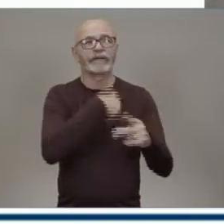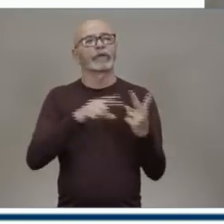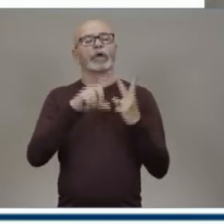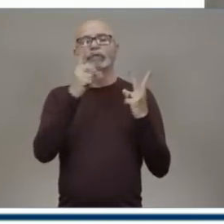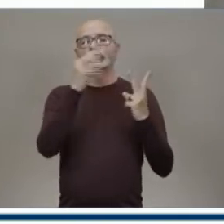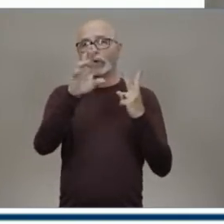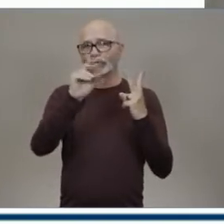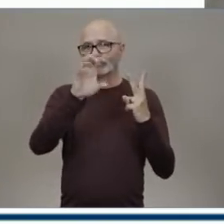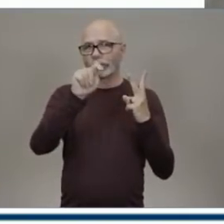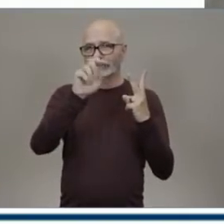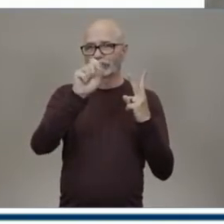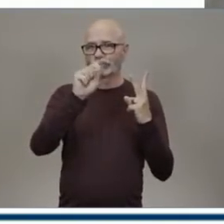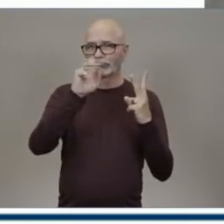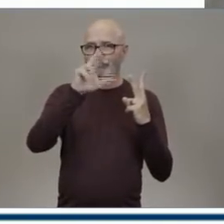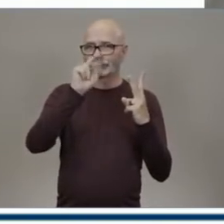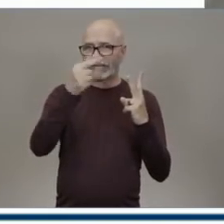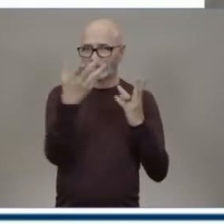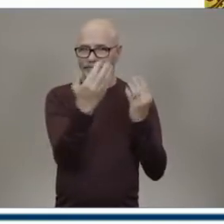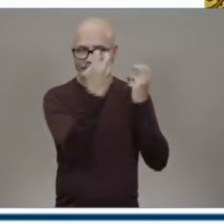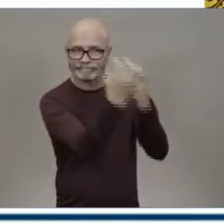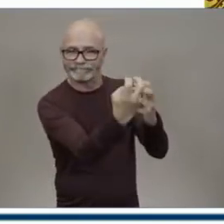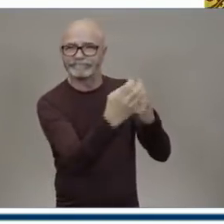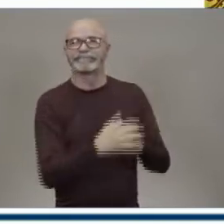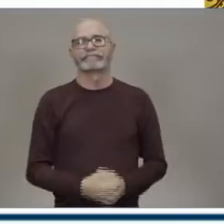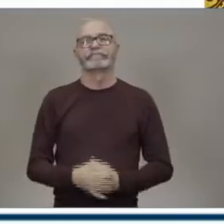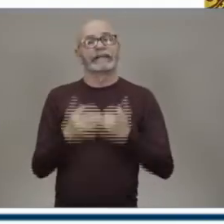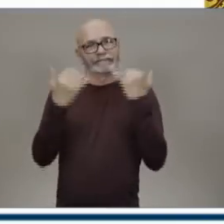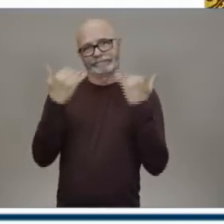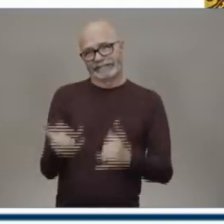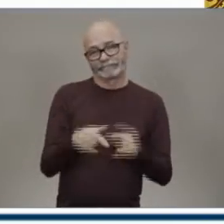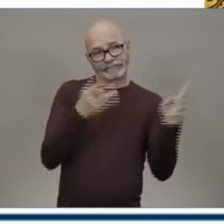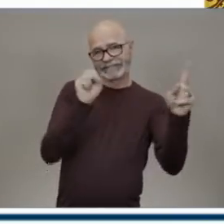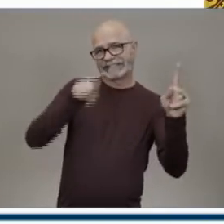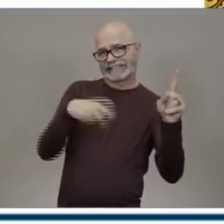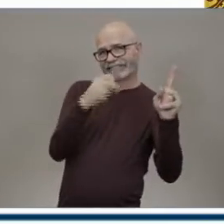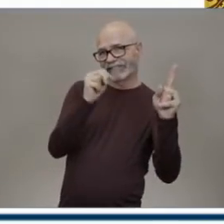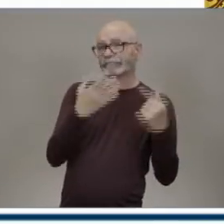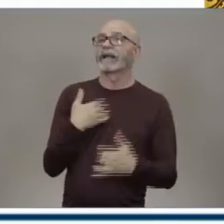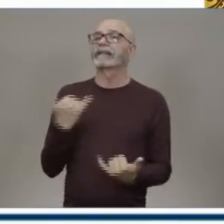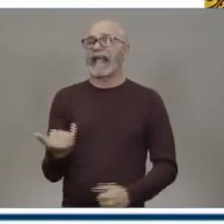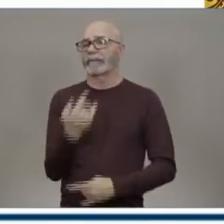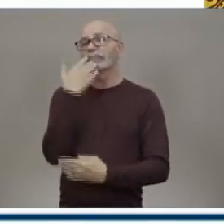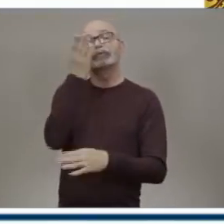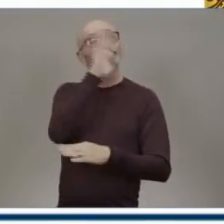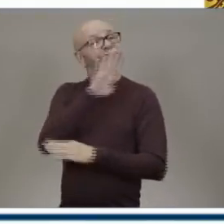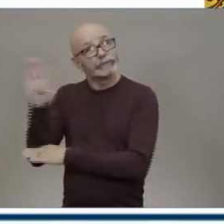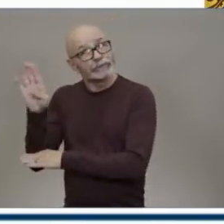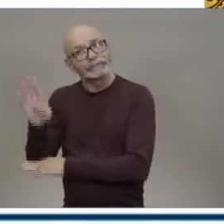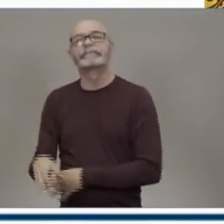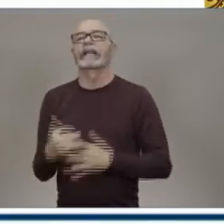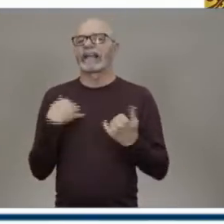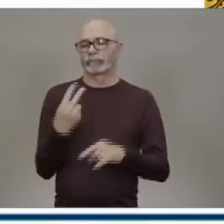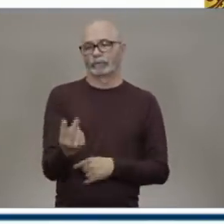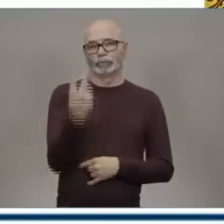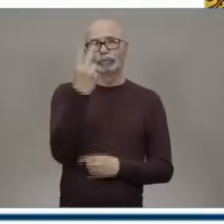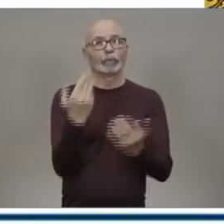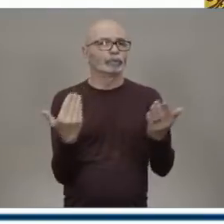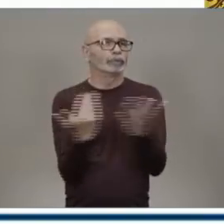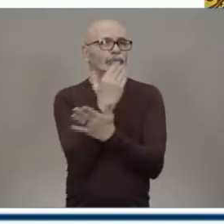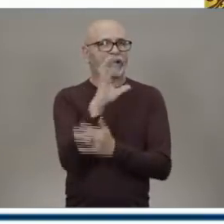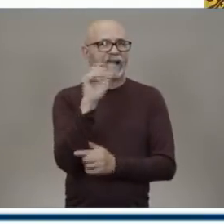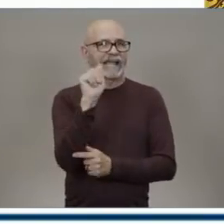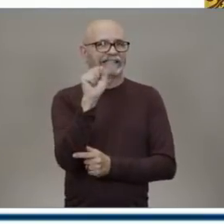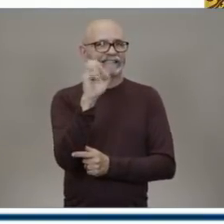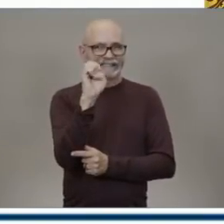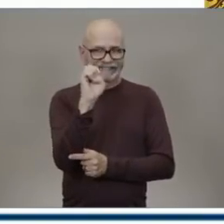Officer of Health, Dr. Robert Strang. Go ahead, Premier. Thank you, Chrissy. Good afternoon, everyone. Today we're announcing 2 new cases of COVID-19. One